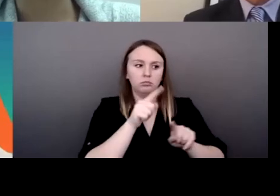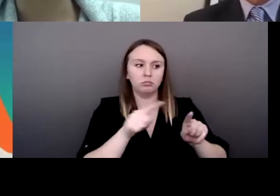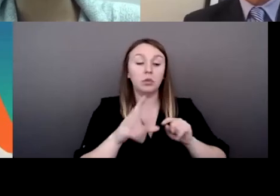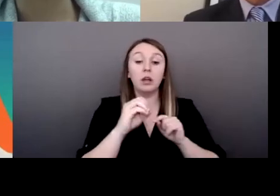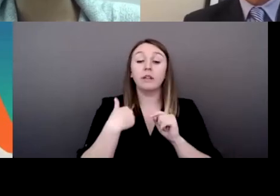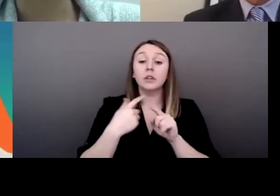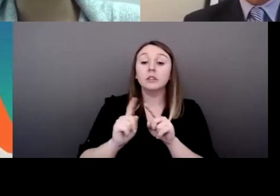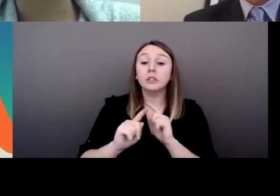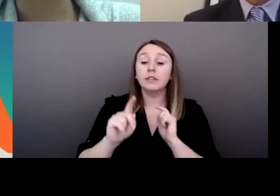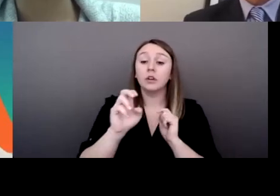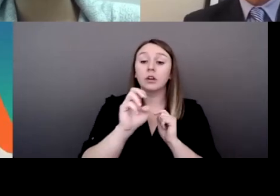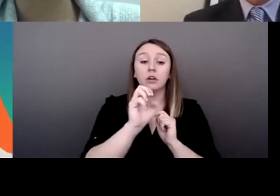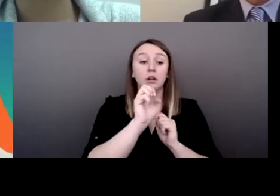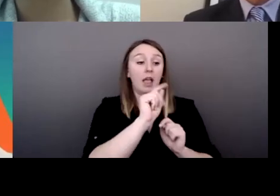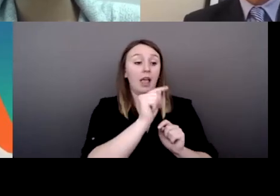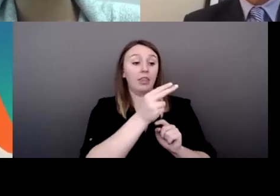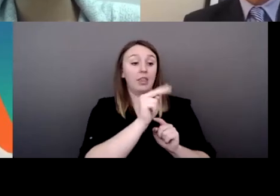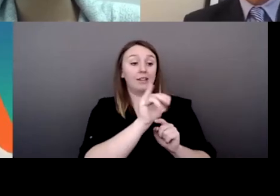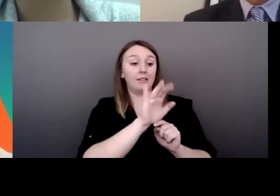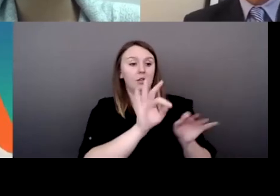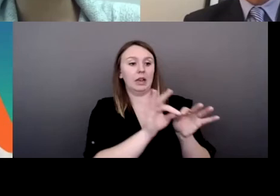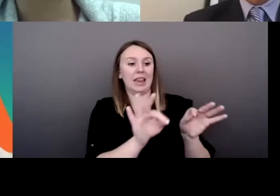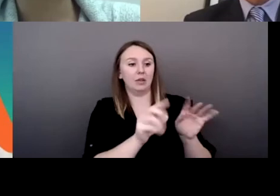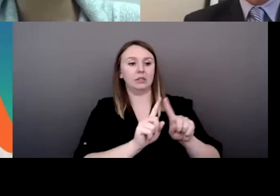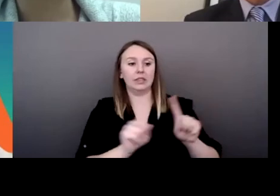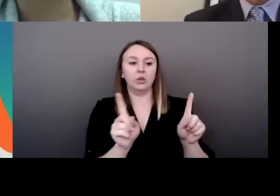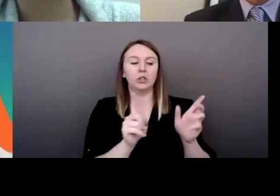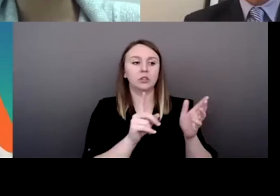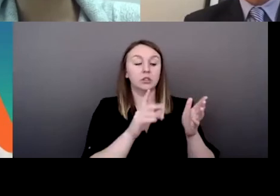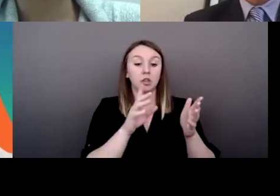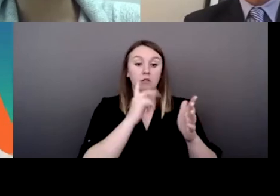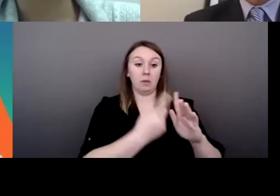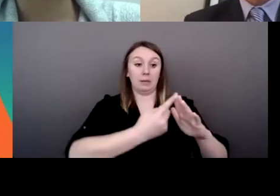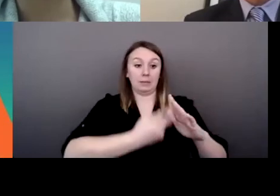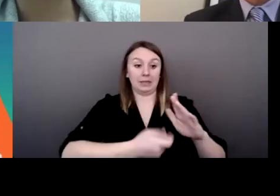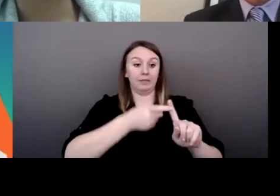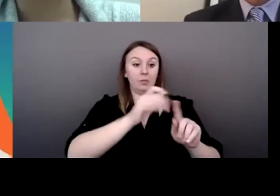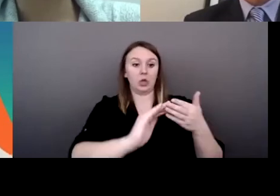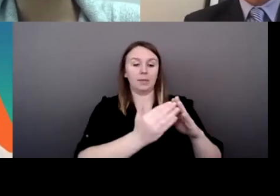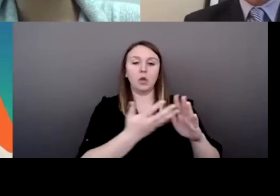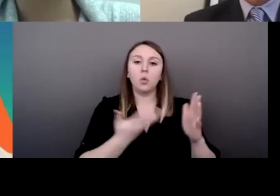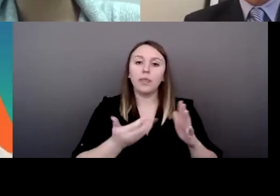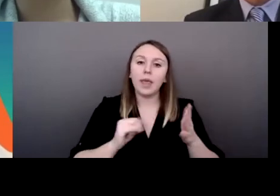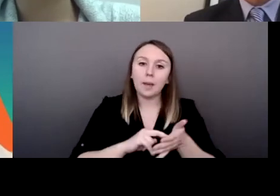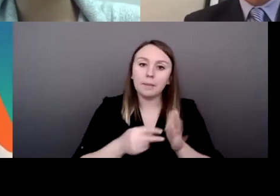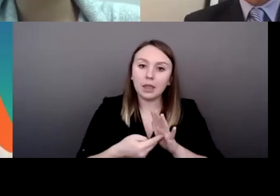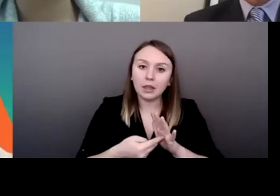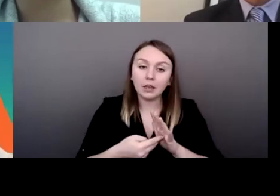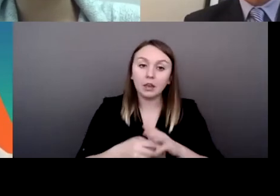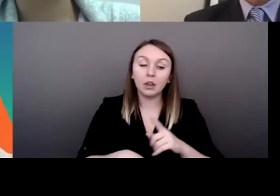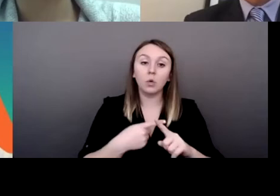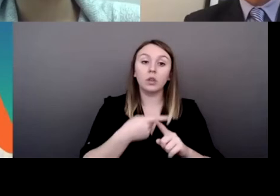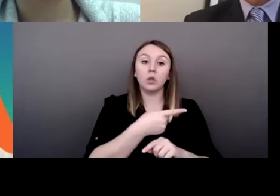of, what does it mean to be missing from your community? When we're missing somebody,